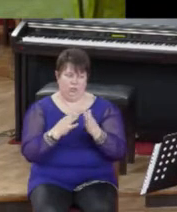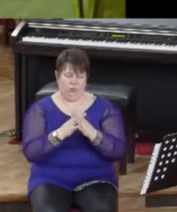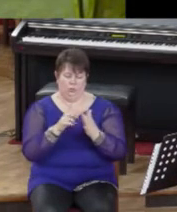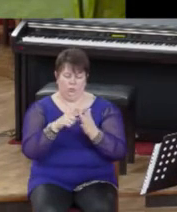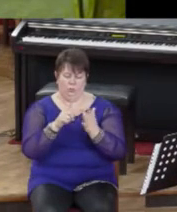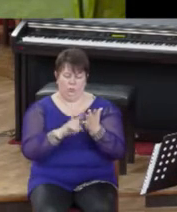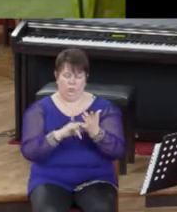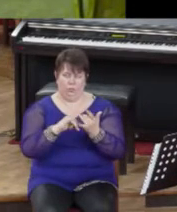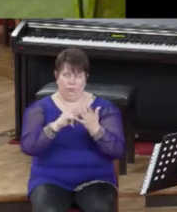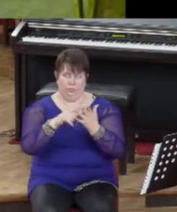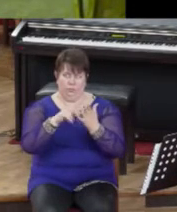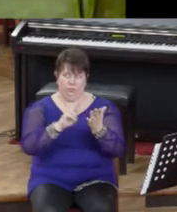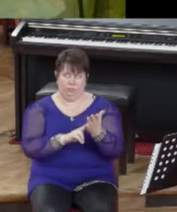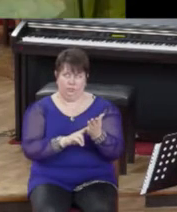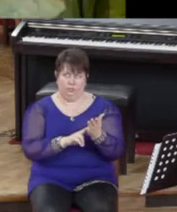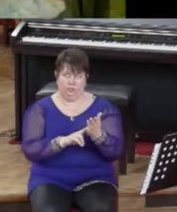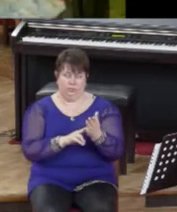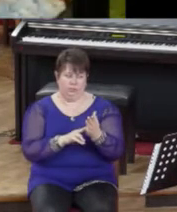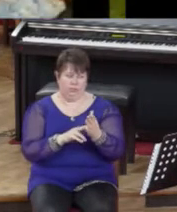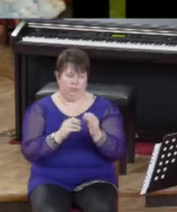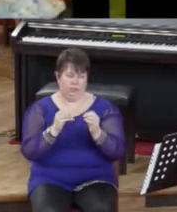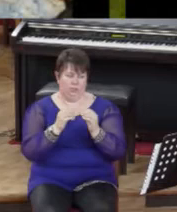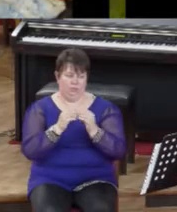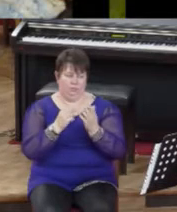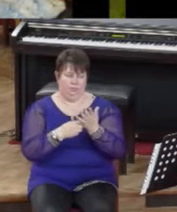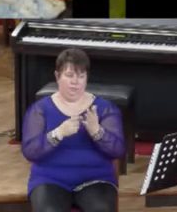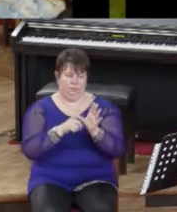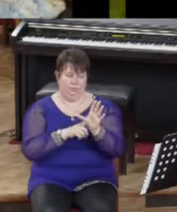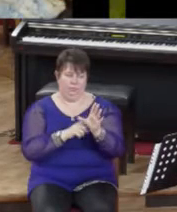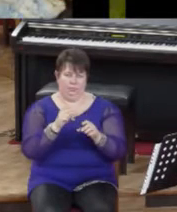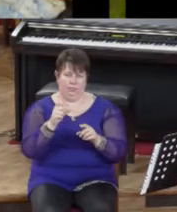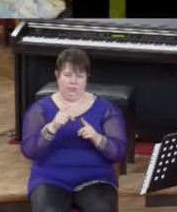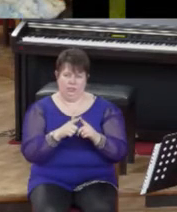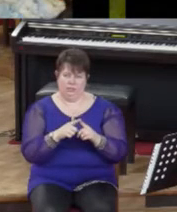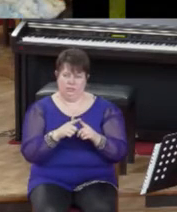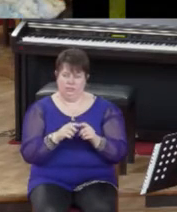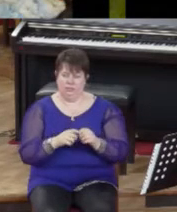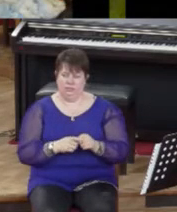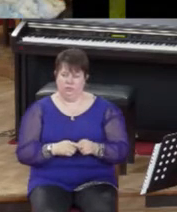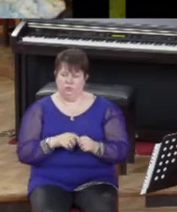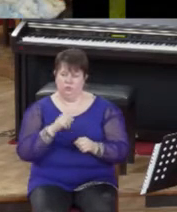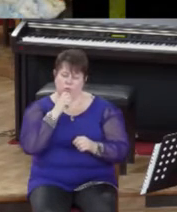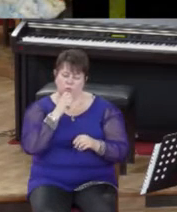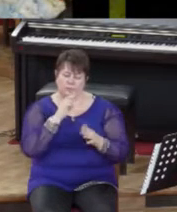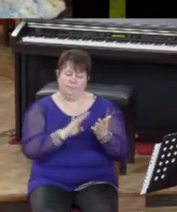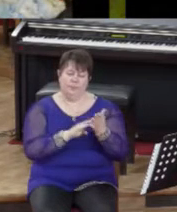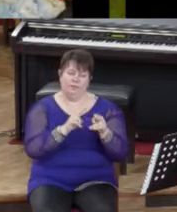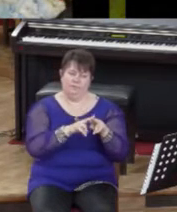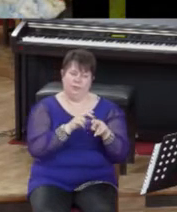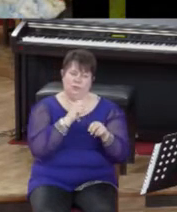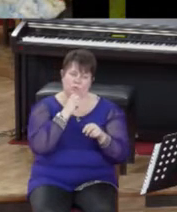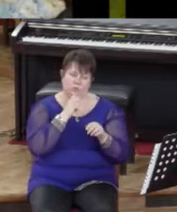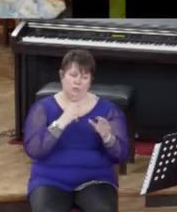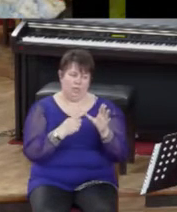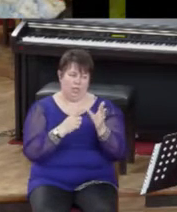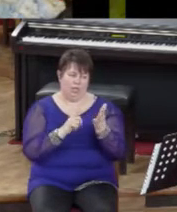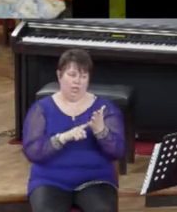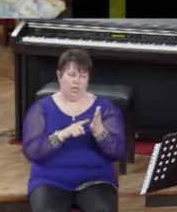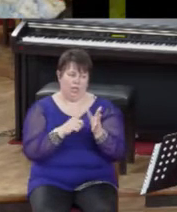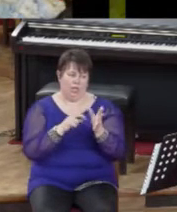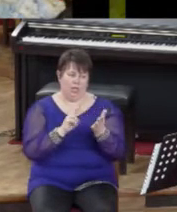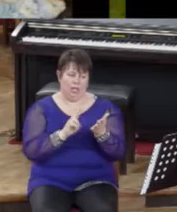I'm very much reminded this morning, Alan and Amanda, as you bring your lovely family to